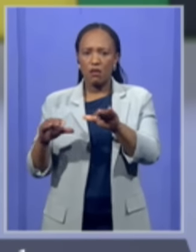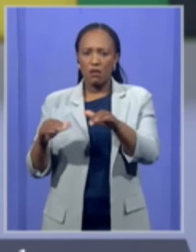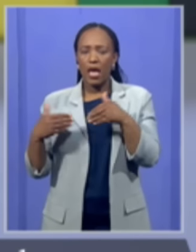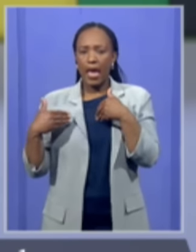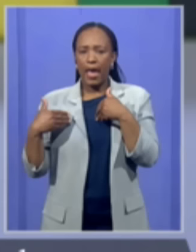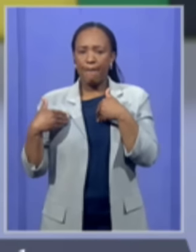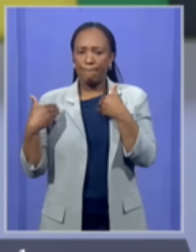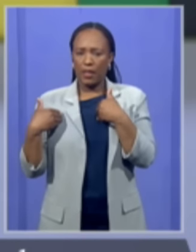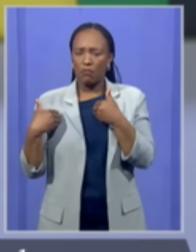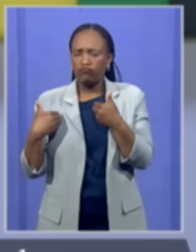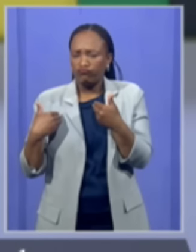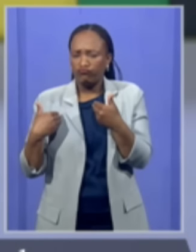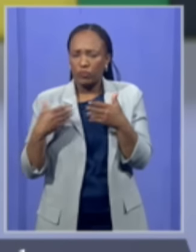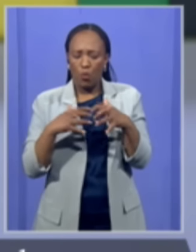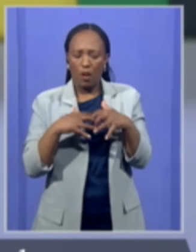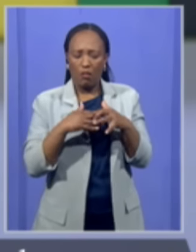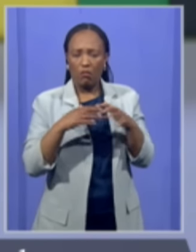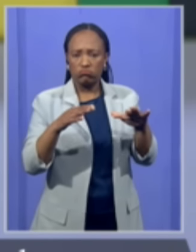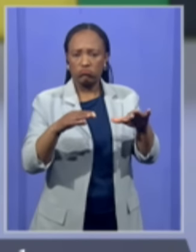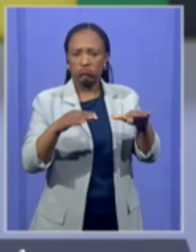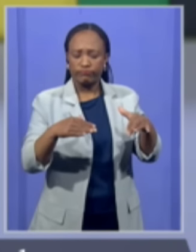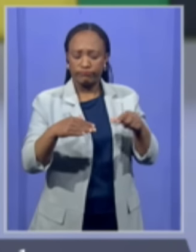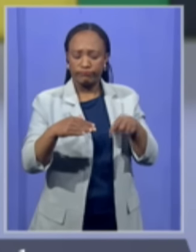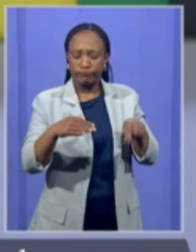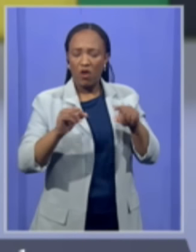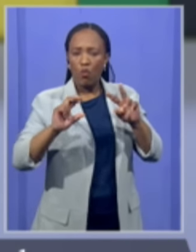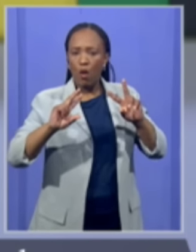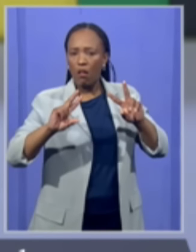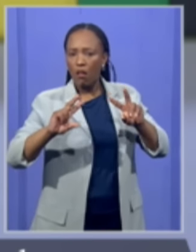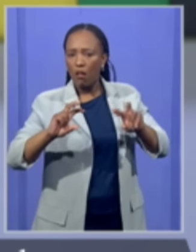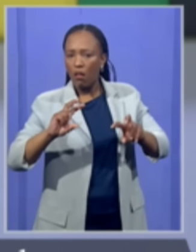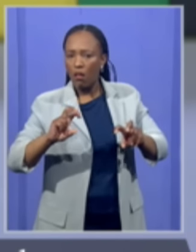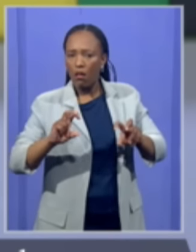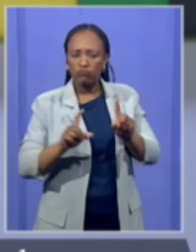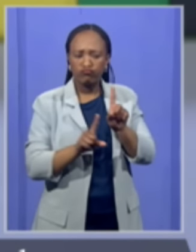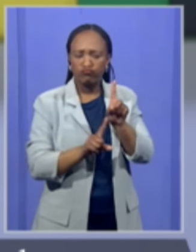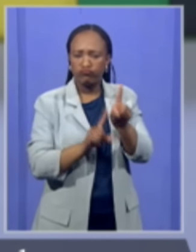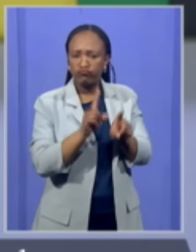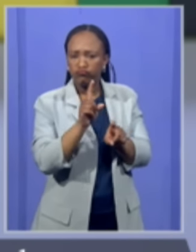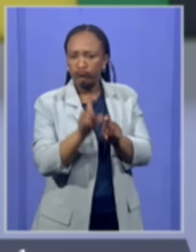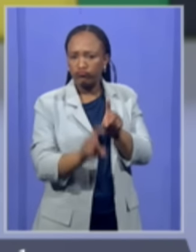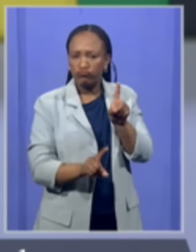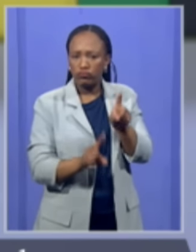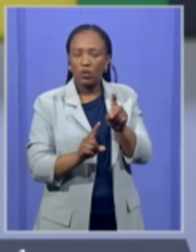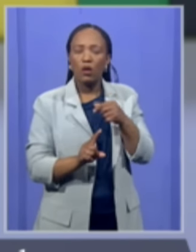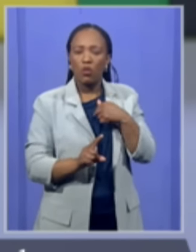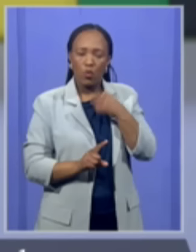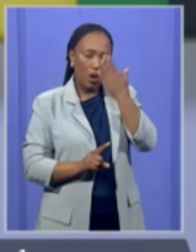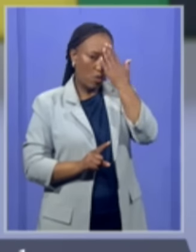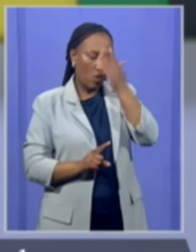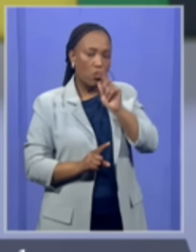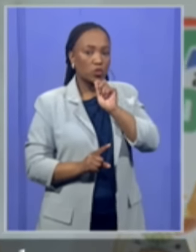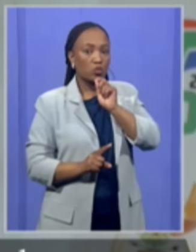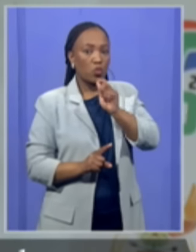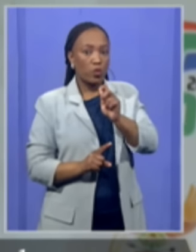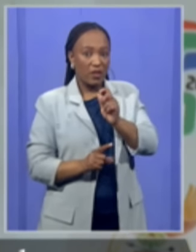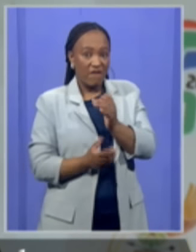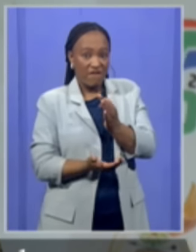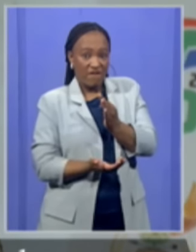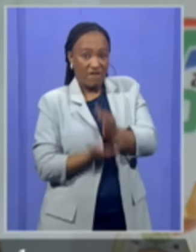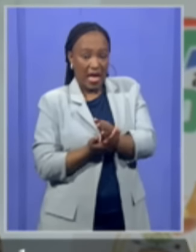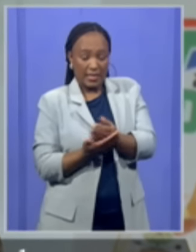commission, that will probe these allegations. And therefore we will know the truth. And out of the facts, the truth shall come out.